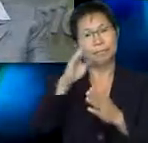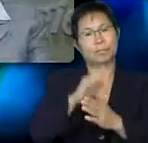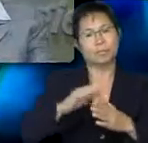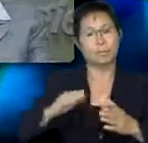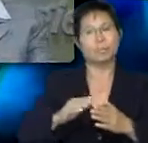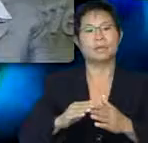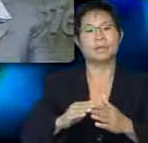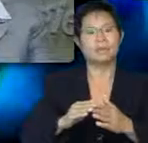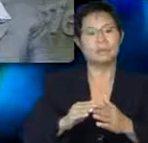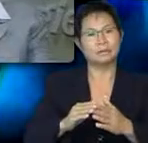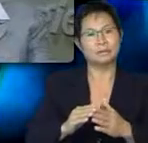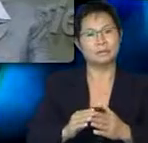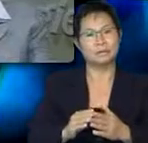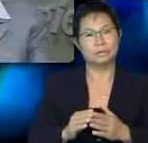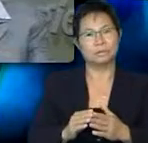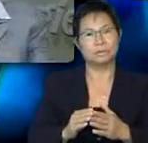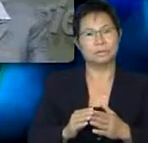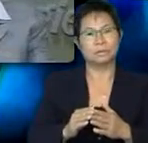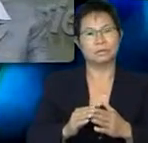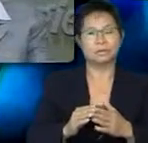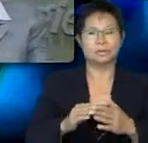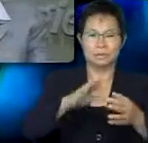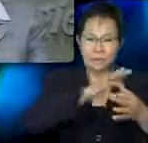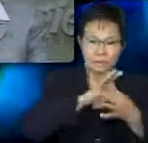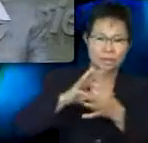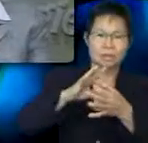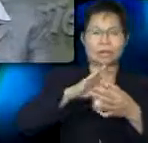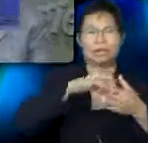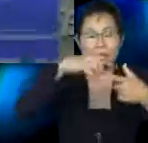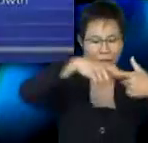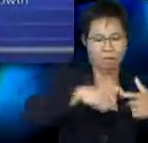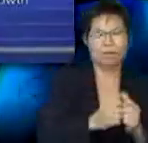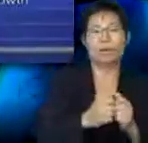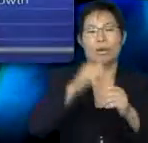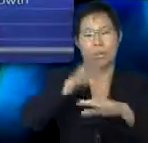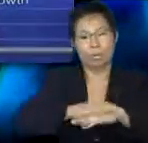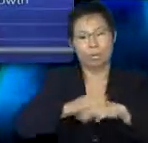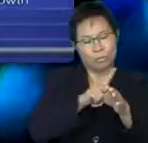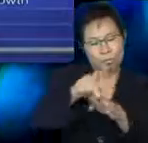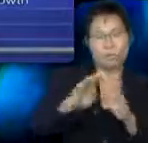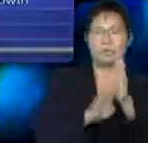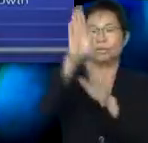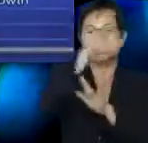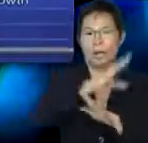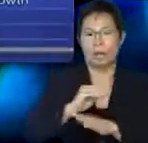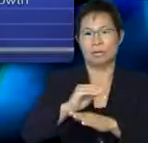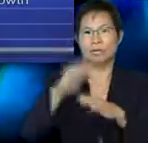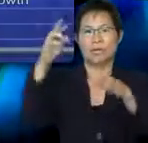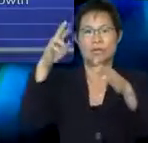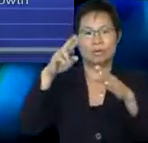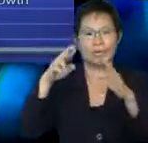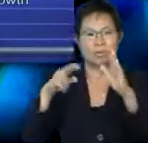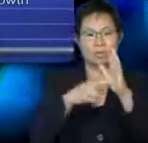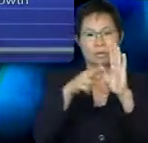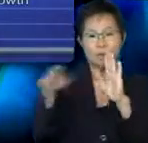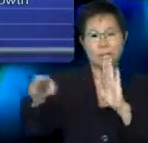to engage in ongoing discussions on professional growth and reflective practices. Now, this